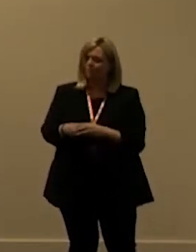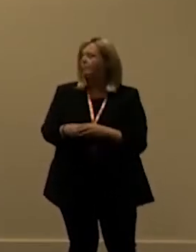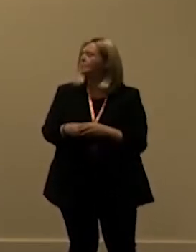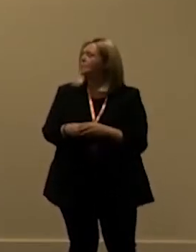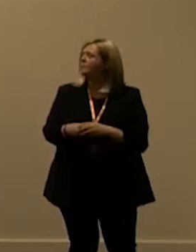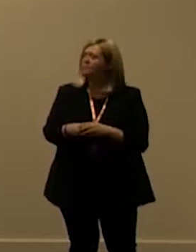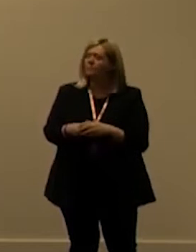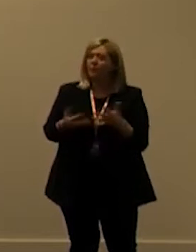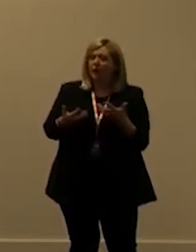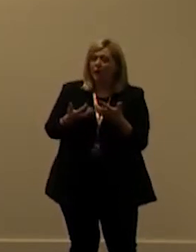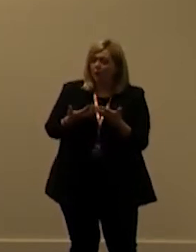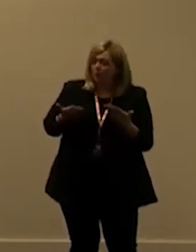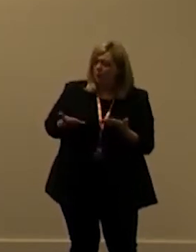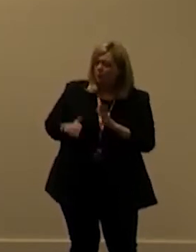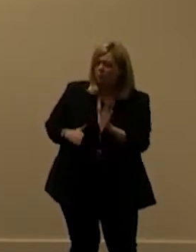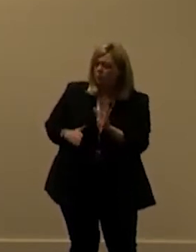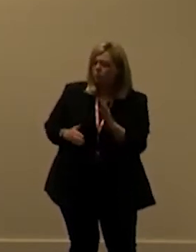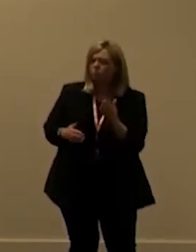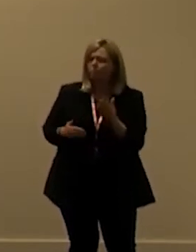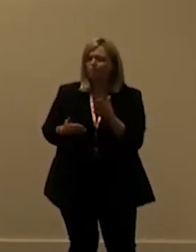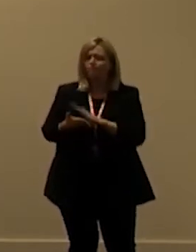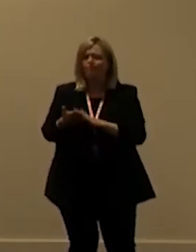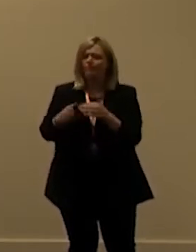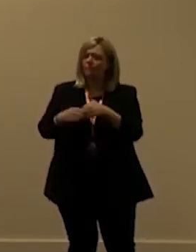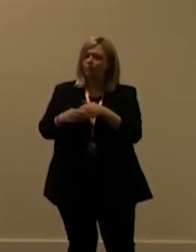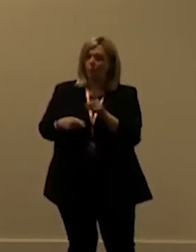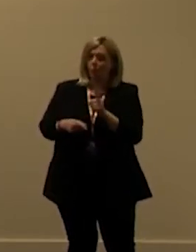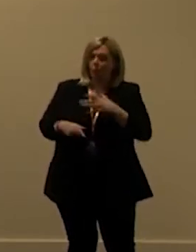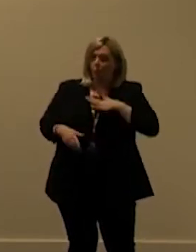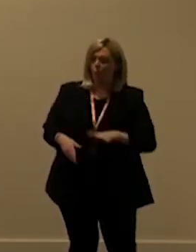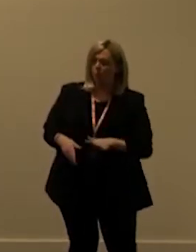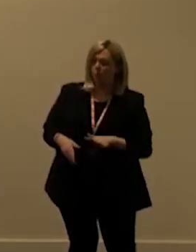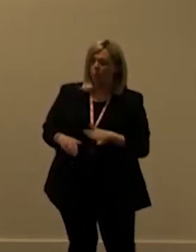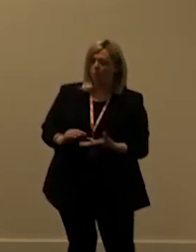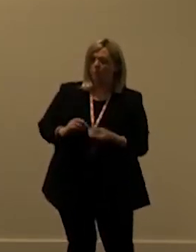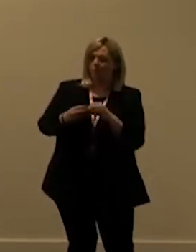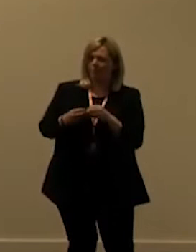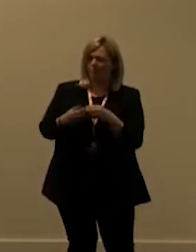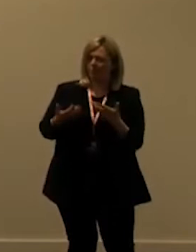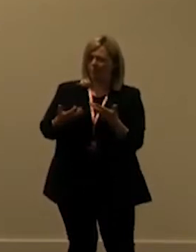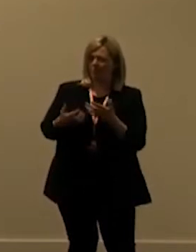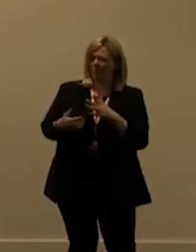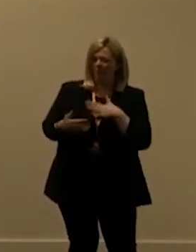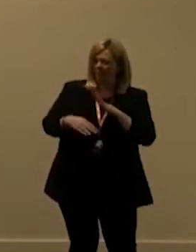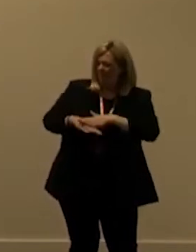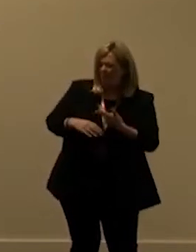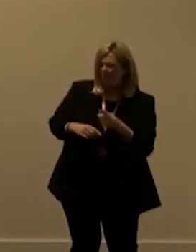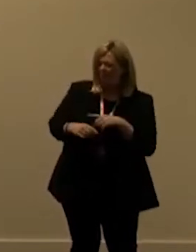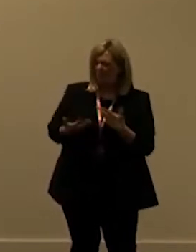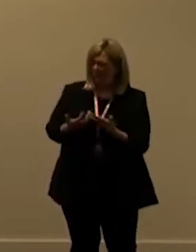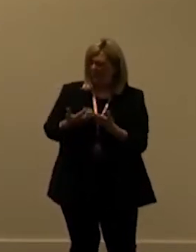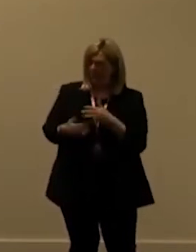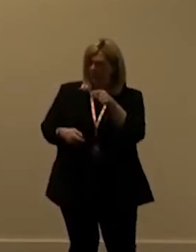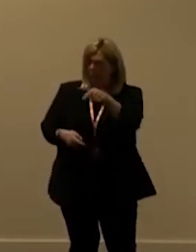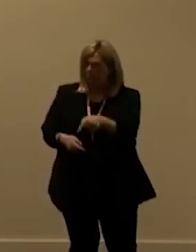much as to how it is today. It's more about, this is what I want it to be. And, I don't really care what the steps you do to